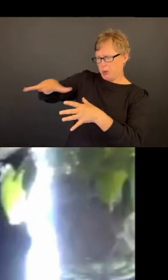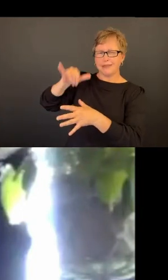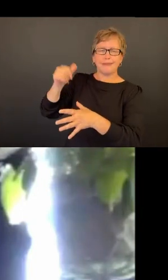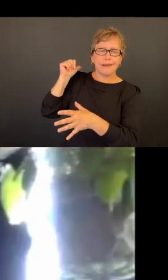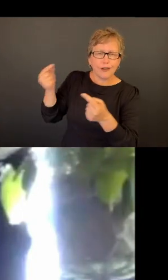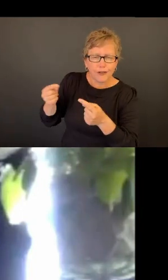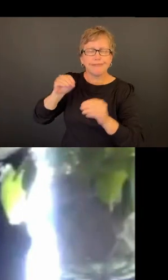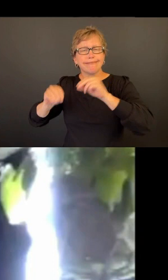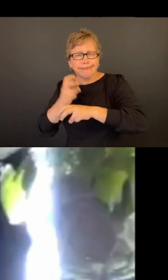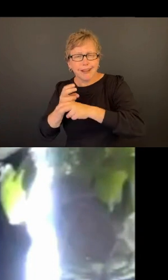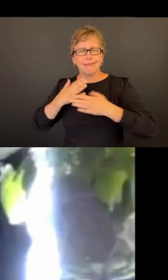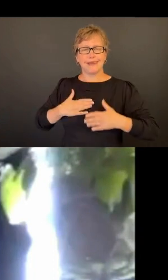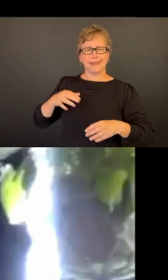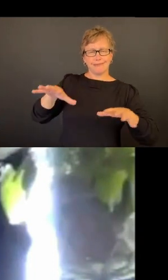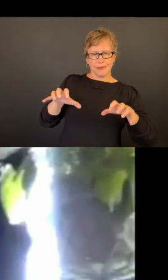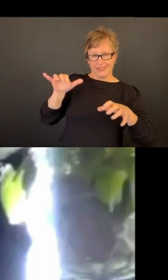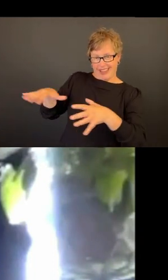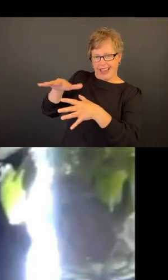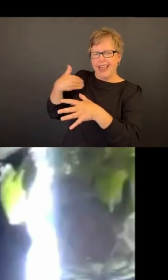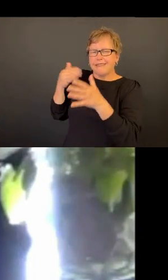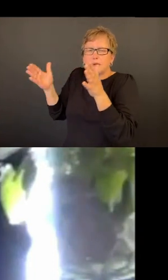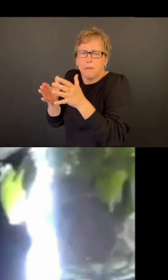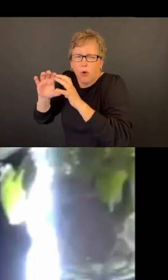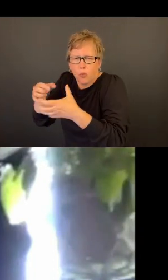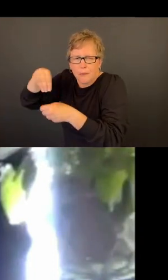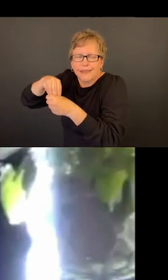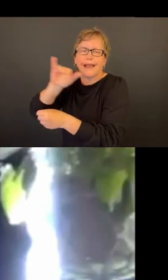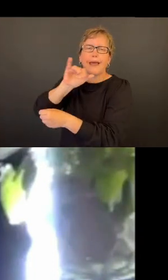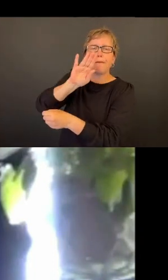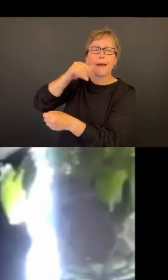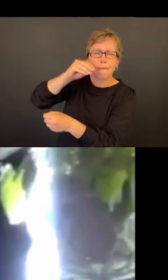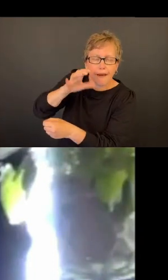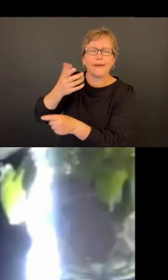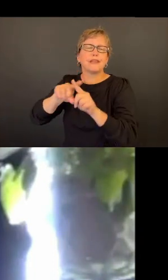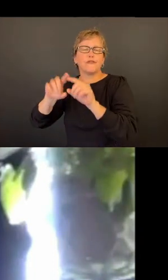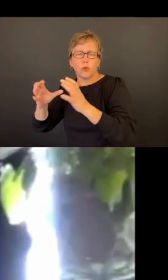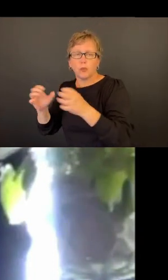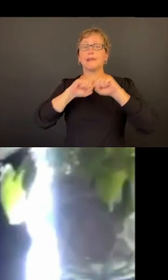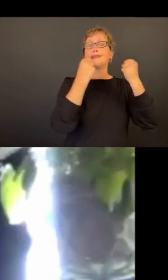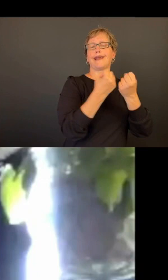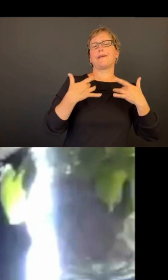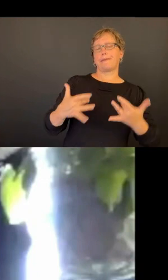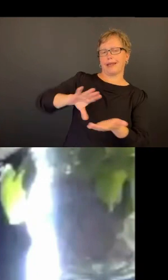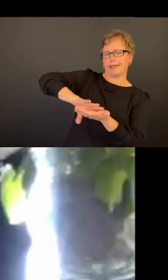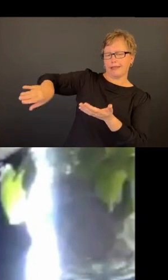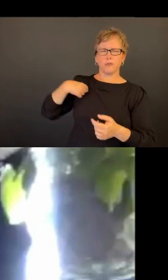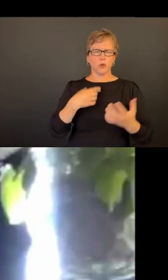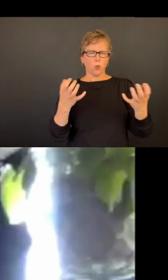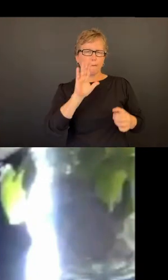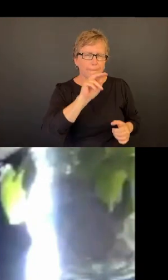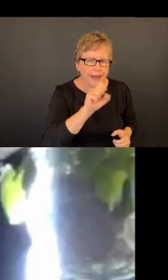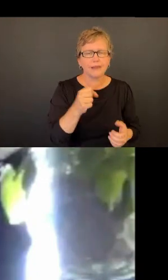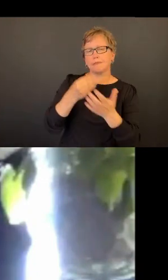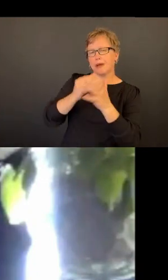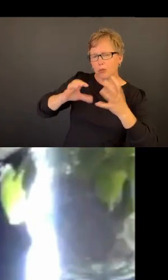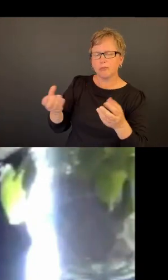financial institutions to increase conversations around intersectionality for the BIPOC and underserved communities within